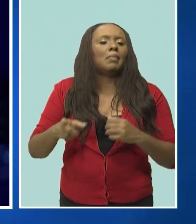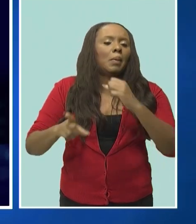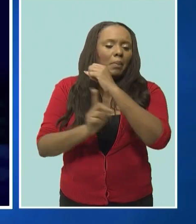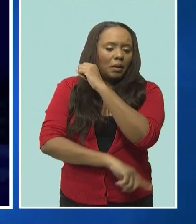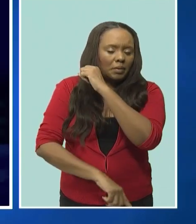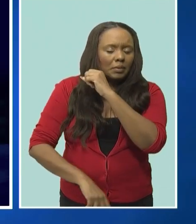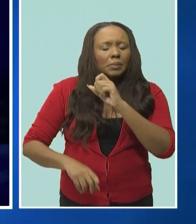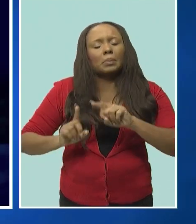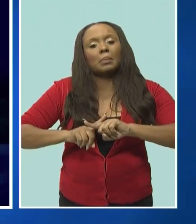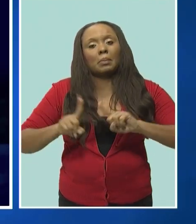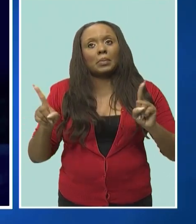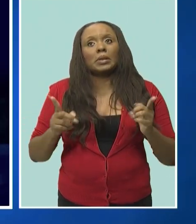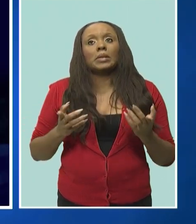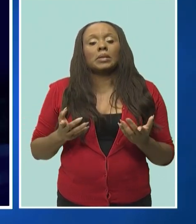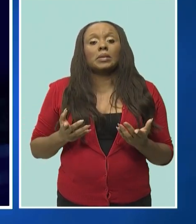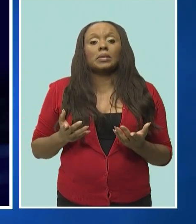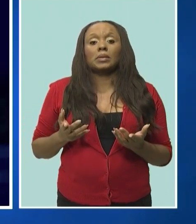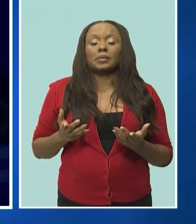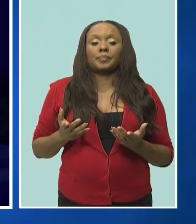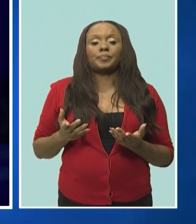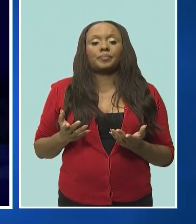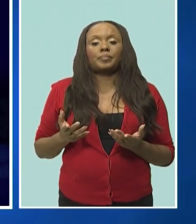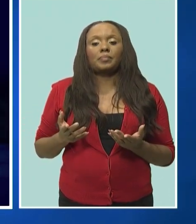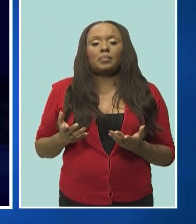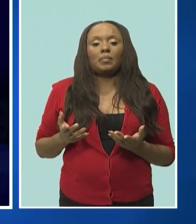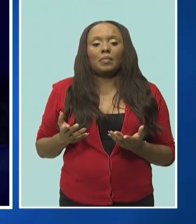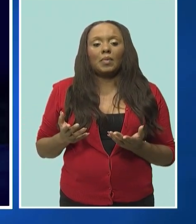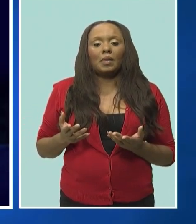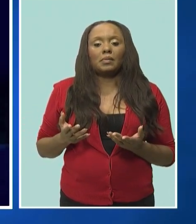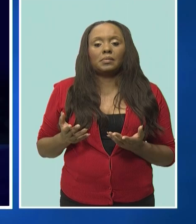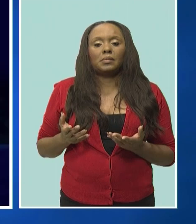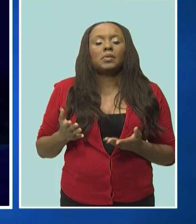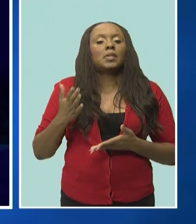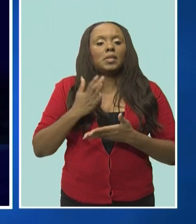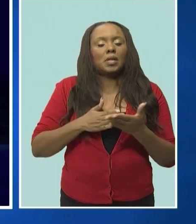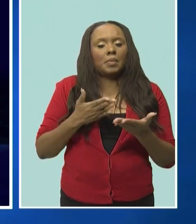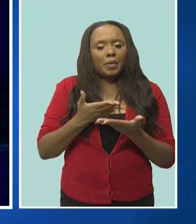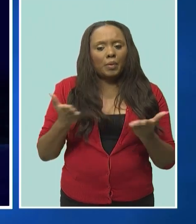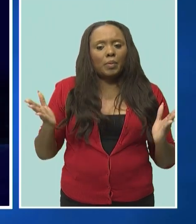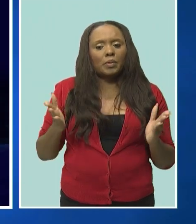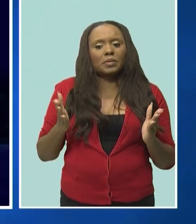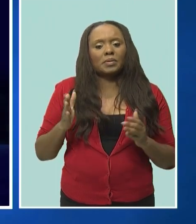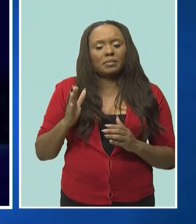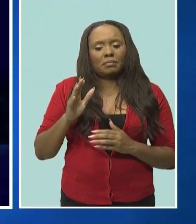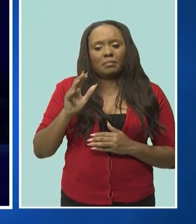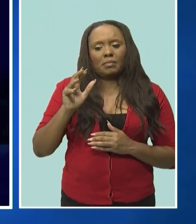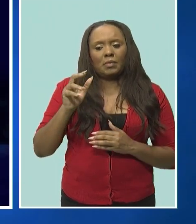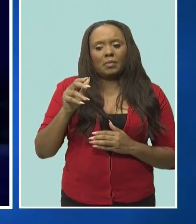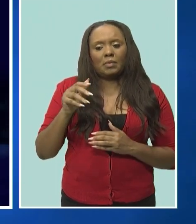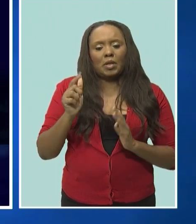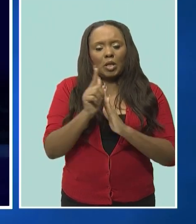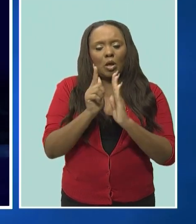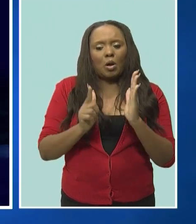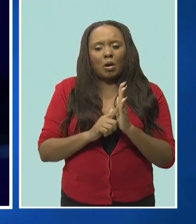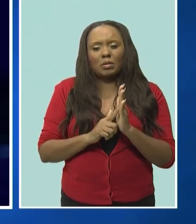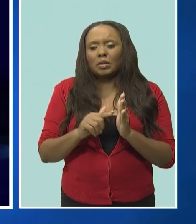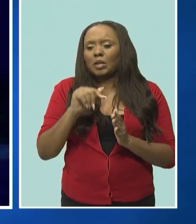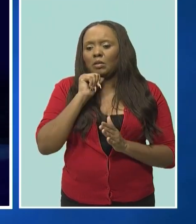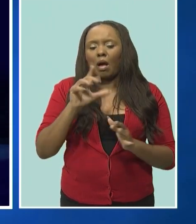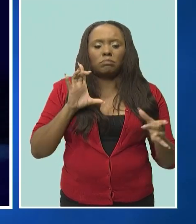Unfortunately, those provisions were found to have been unconstitutional. That happened as far back as